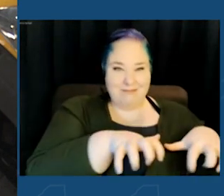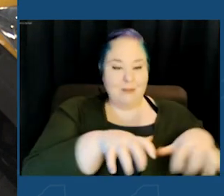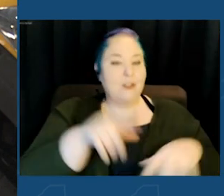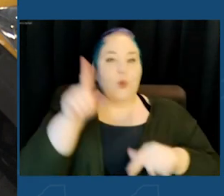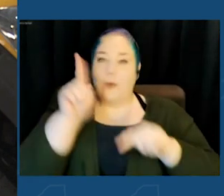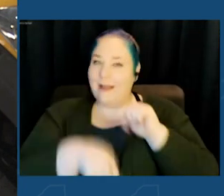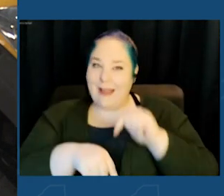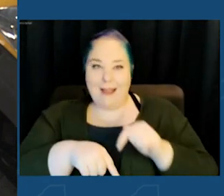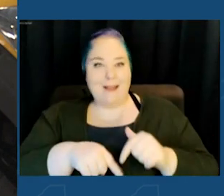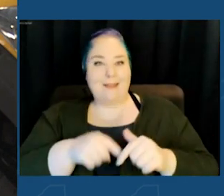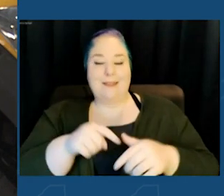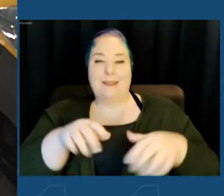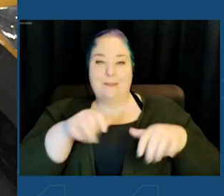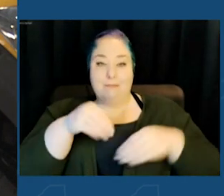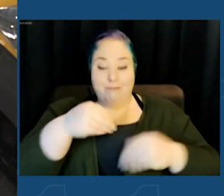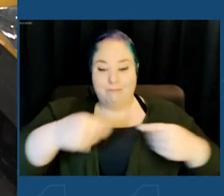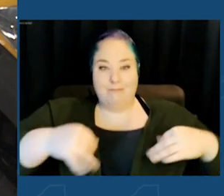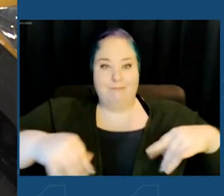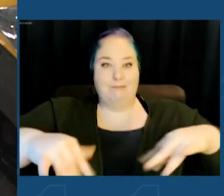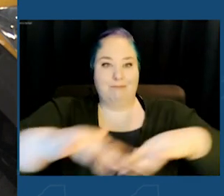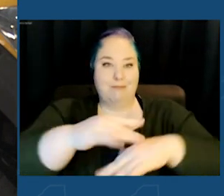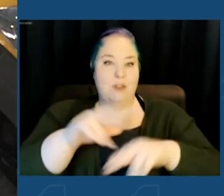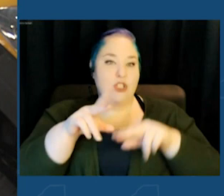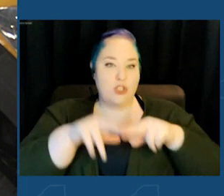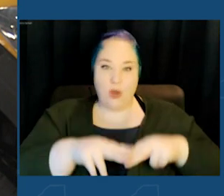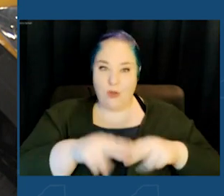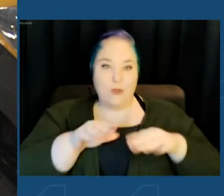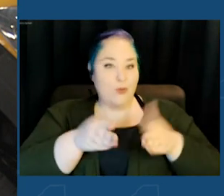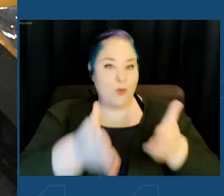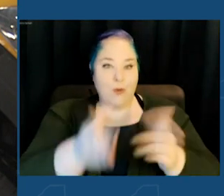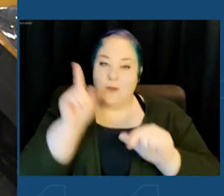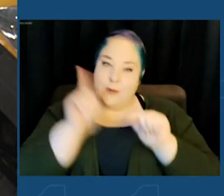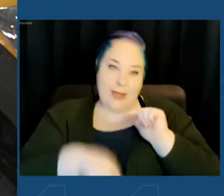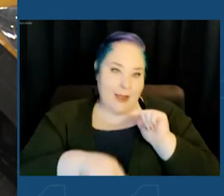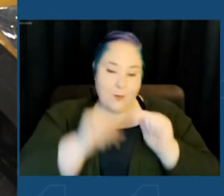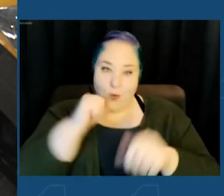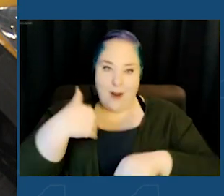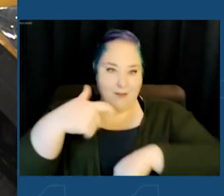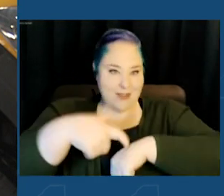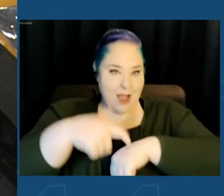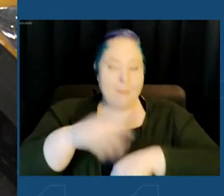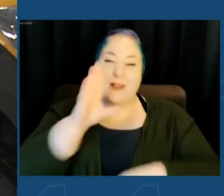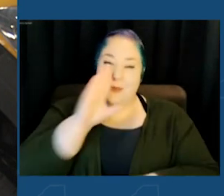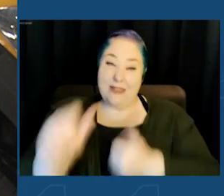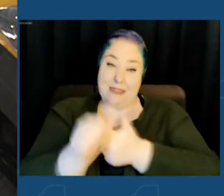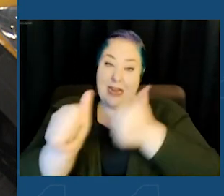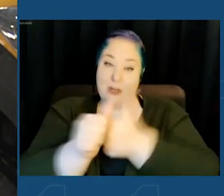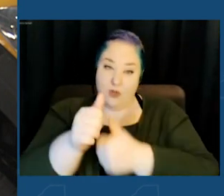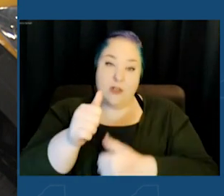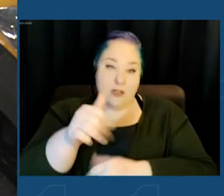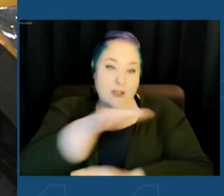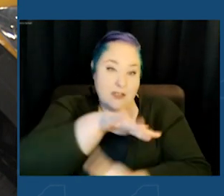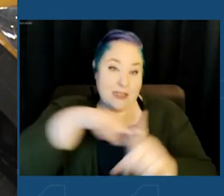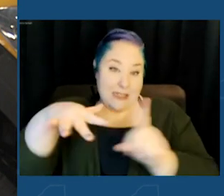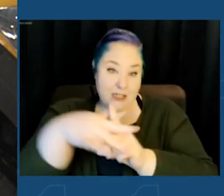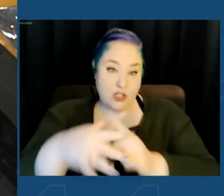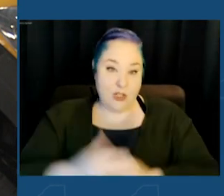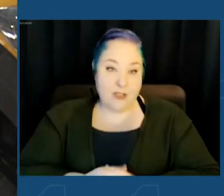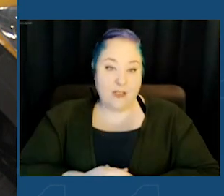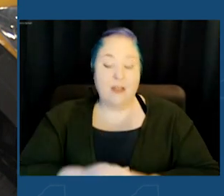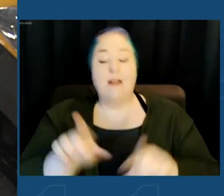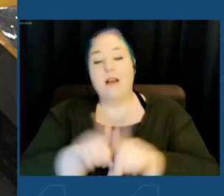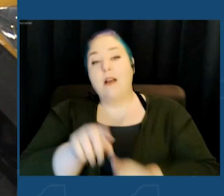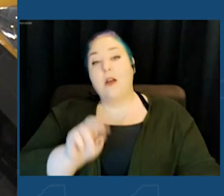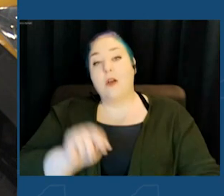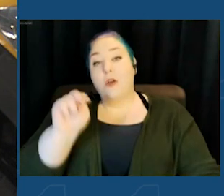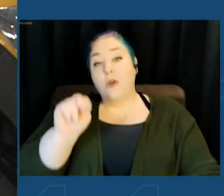roads that creates incredibly hazardous conditions that the commission will speak about as well at the same time North Country is experiencing their